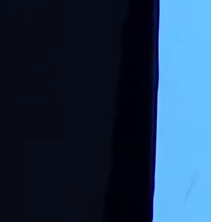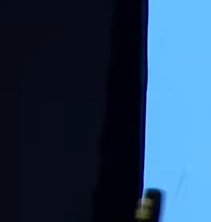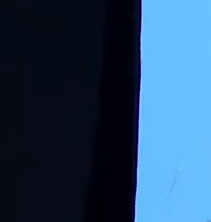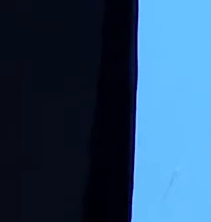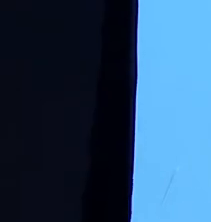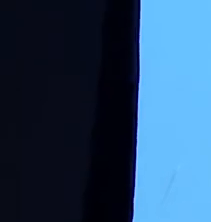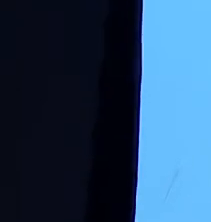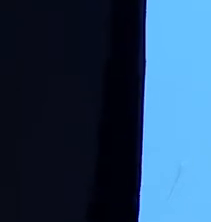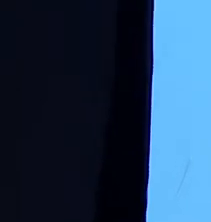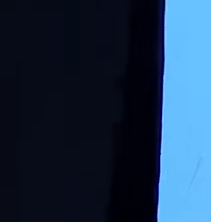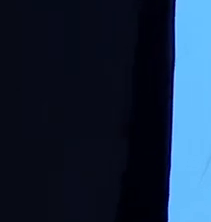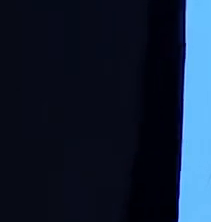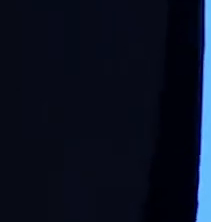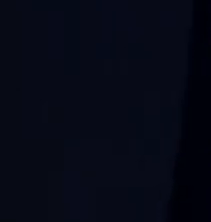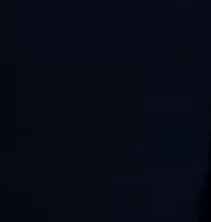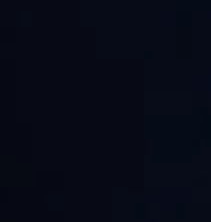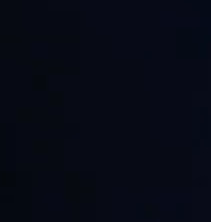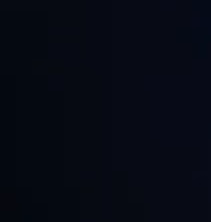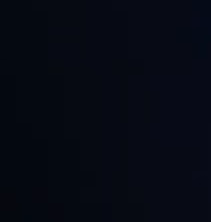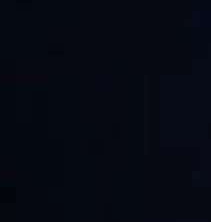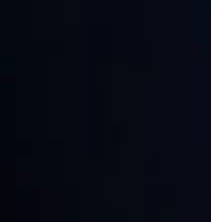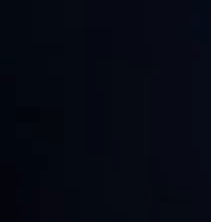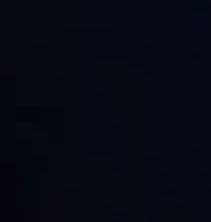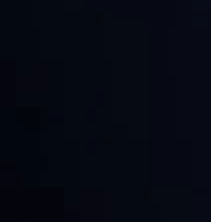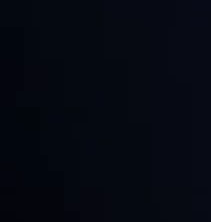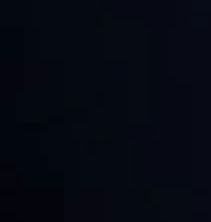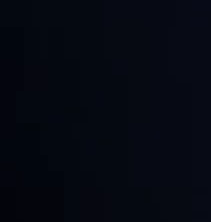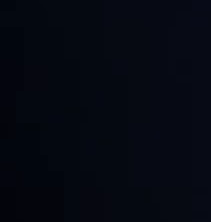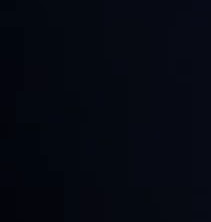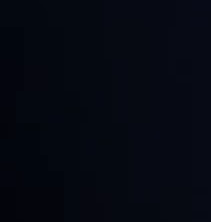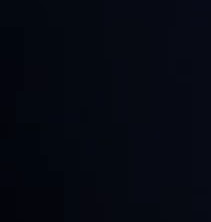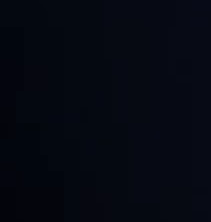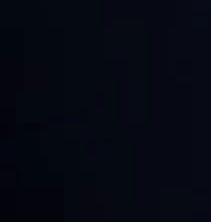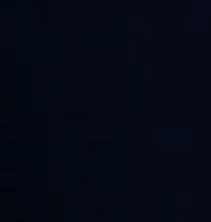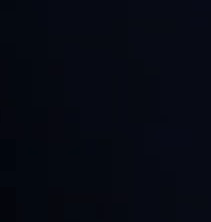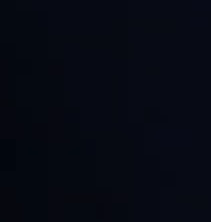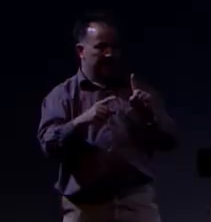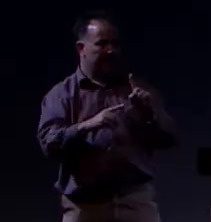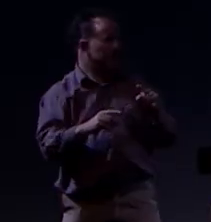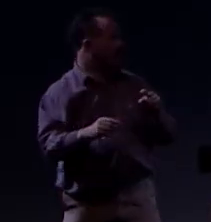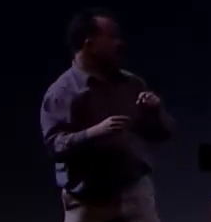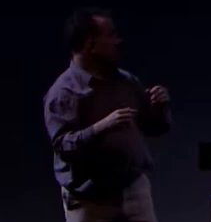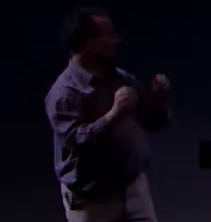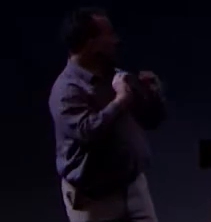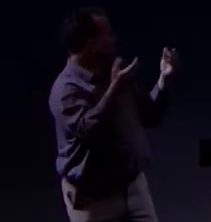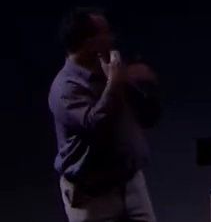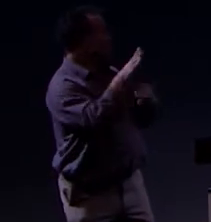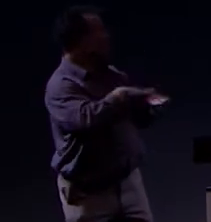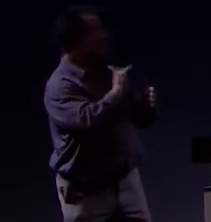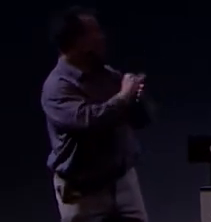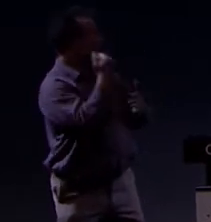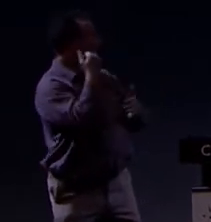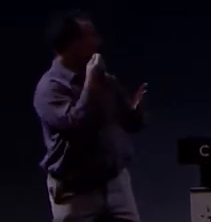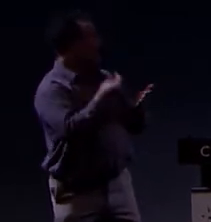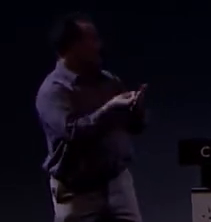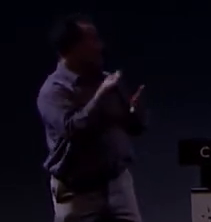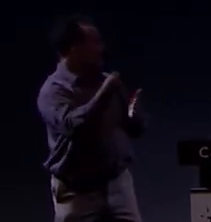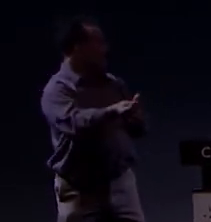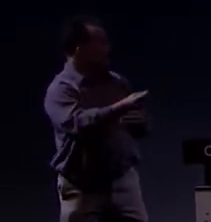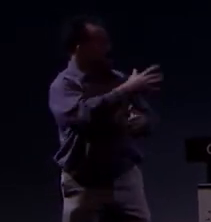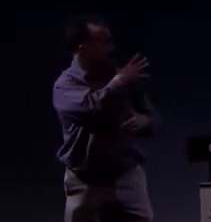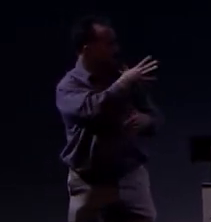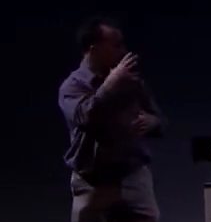they read the story in the book. But the great thing about this is that it's infinitely extensible. So if you buy the farm series and then you buy the Jungle